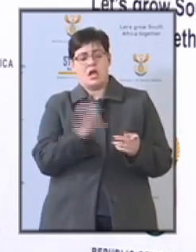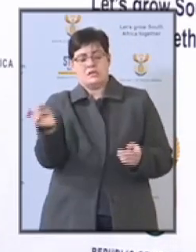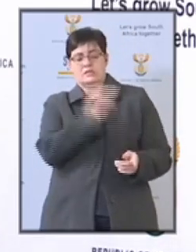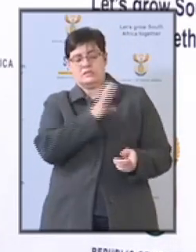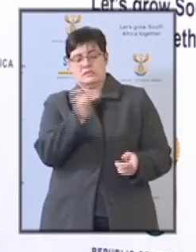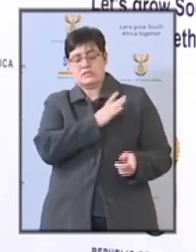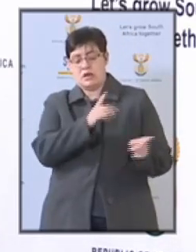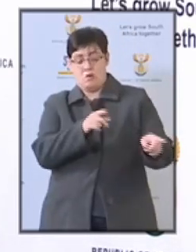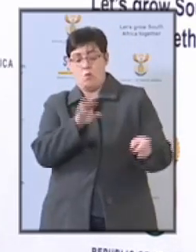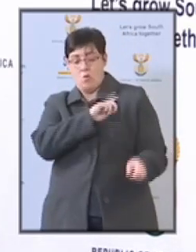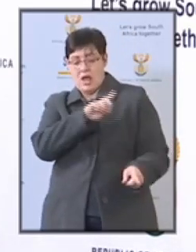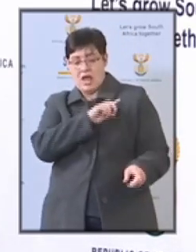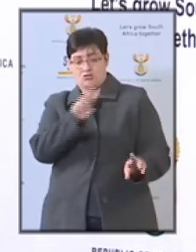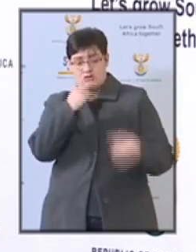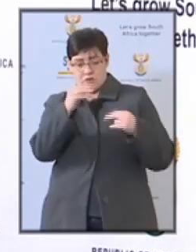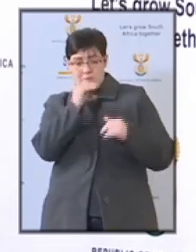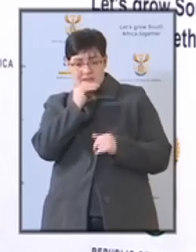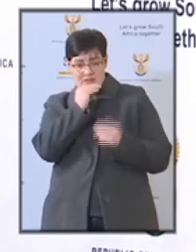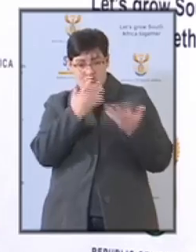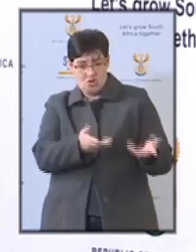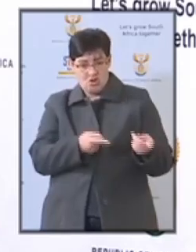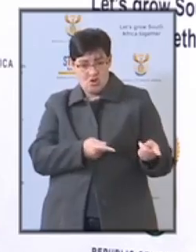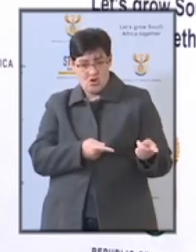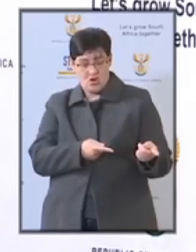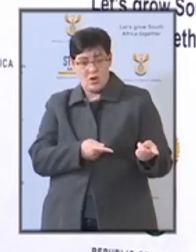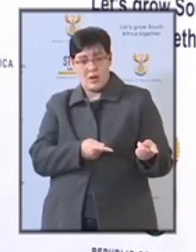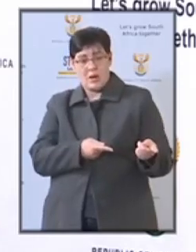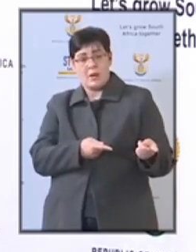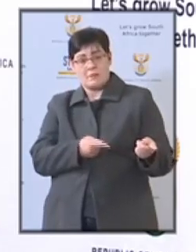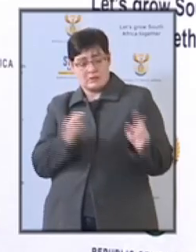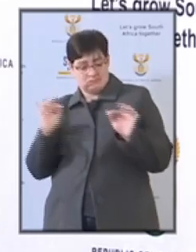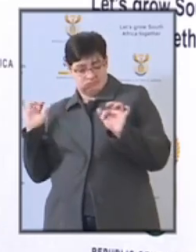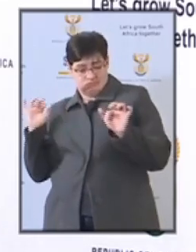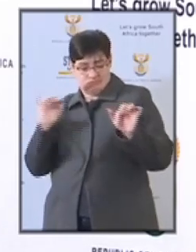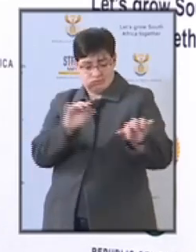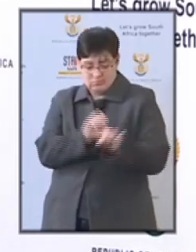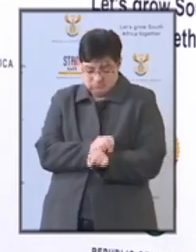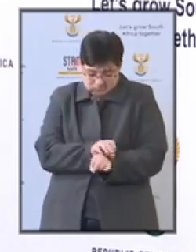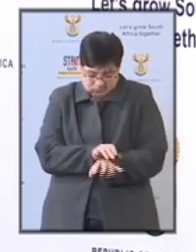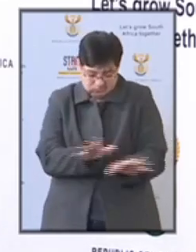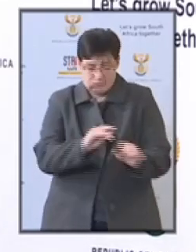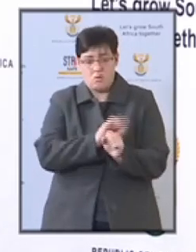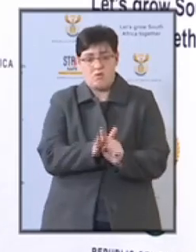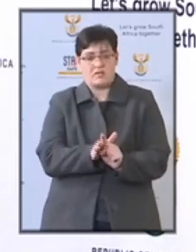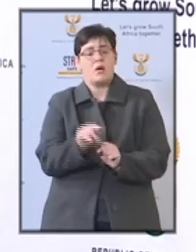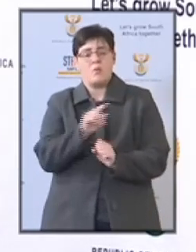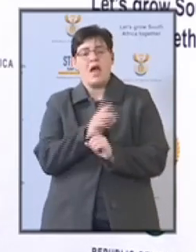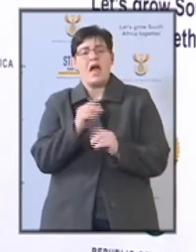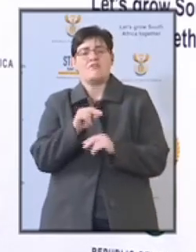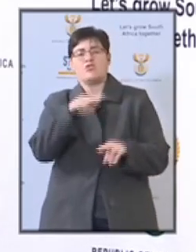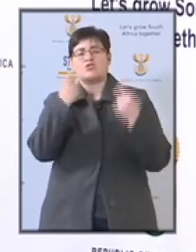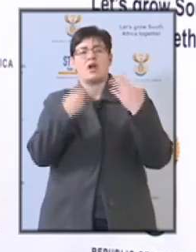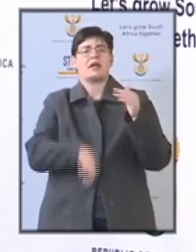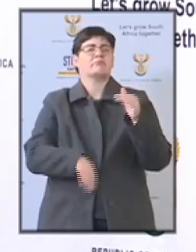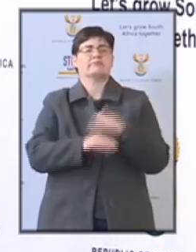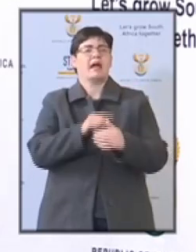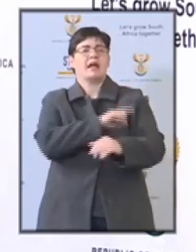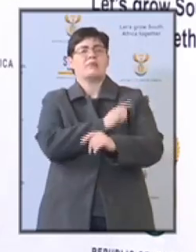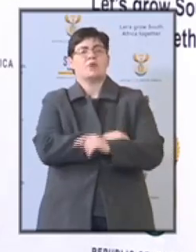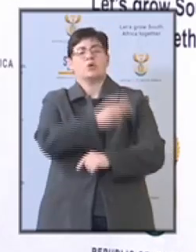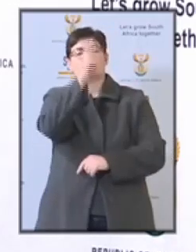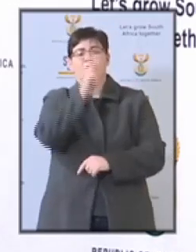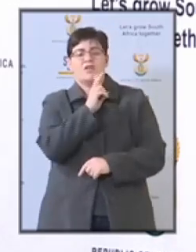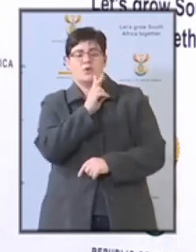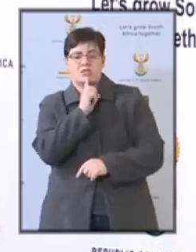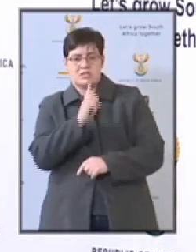hey, because the restaurants, it means they are going to be a source of the spread, because if you have a restaurant that has capacity to carry